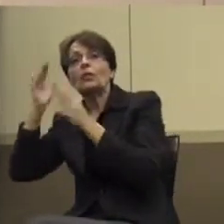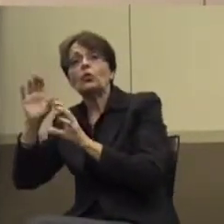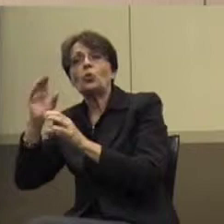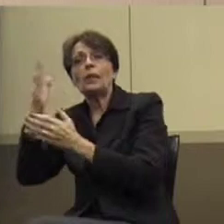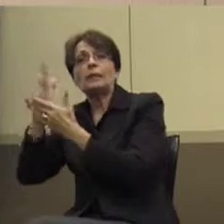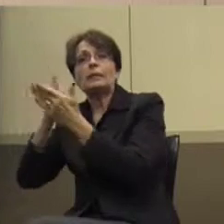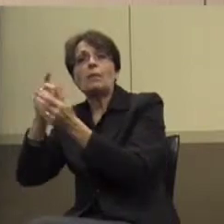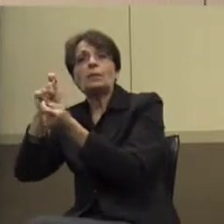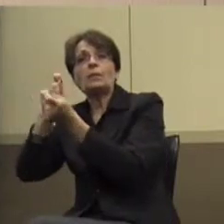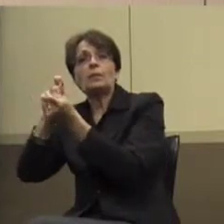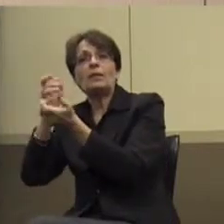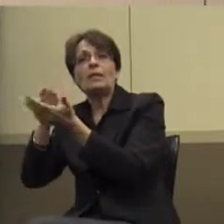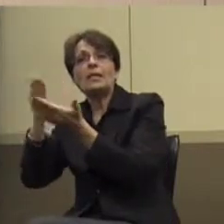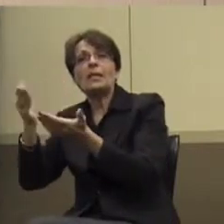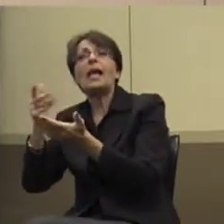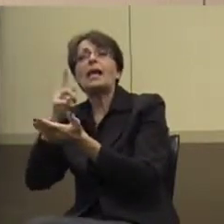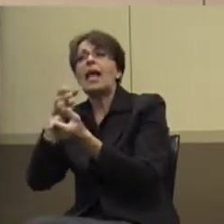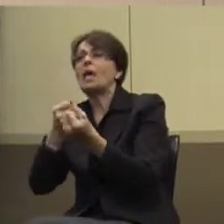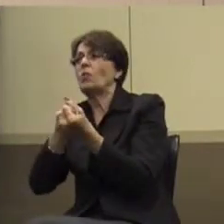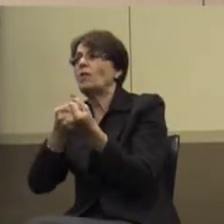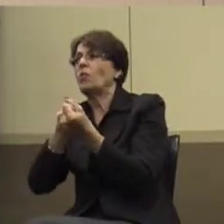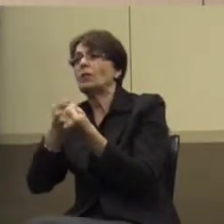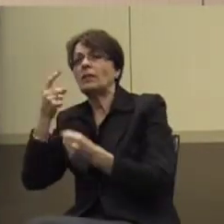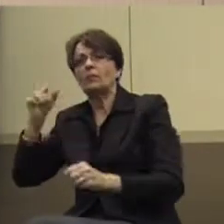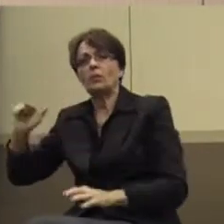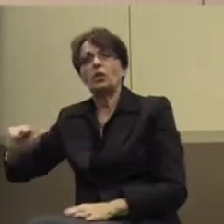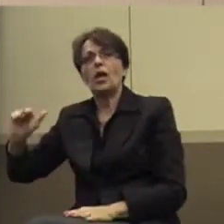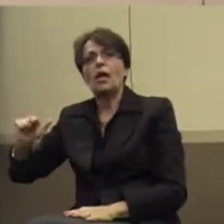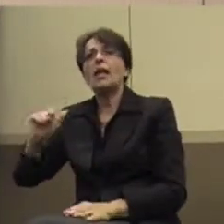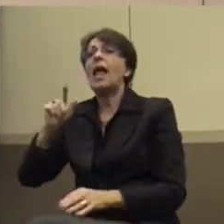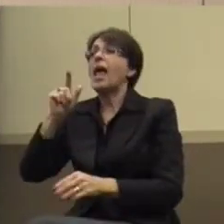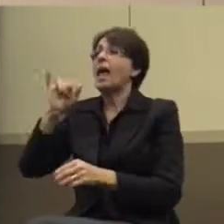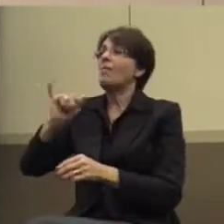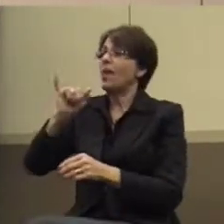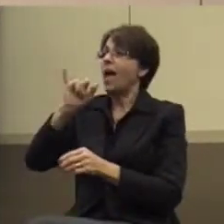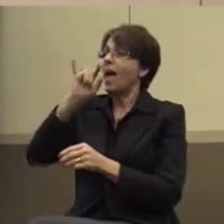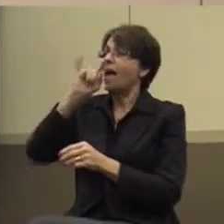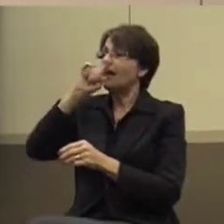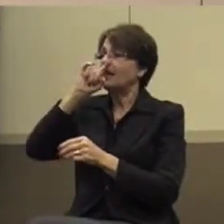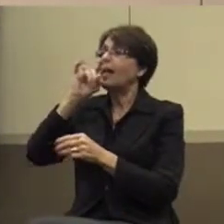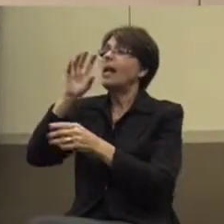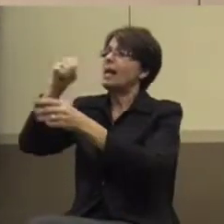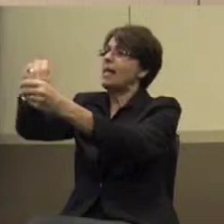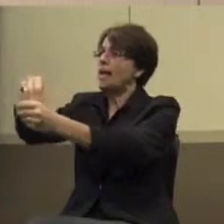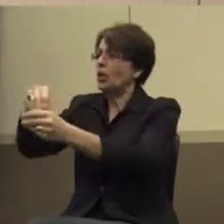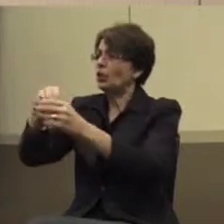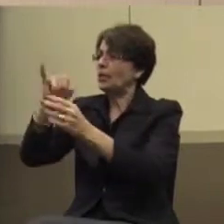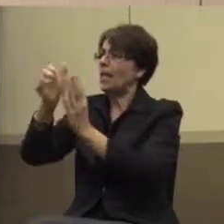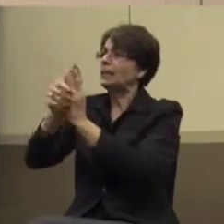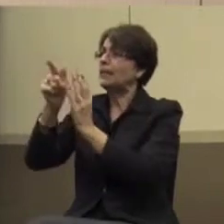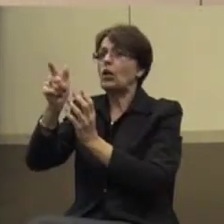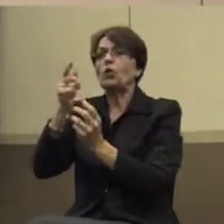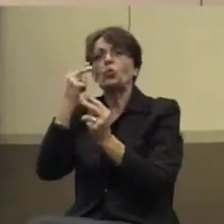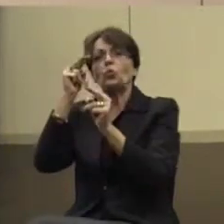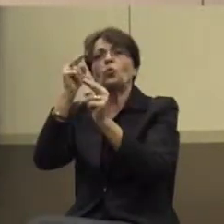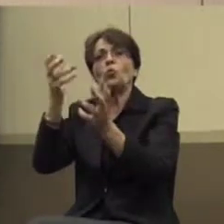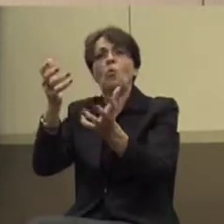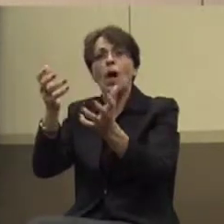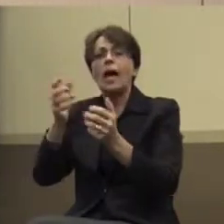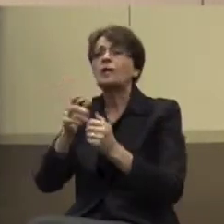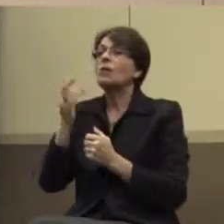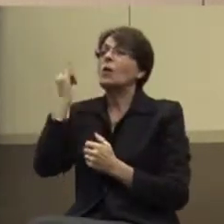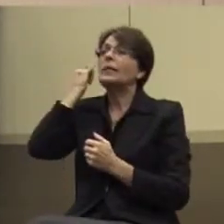thing, that's very reinforcing for the child, and then the kid engages in the skill you want, you can then see that functional relations, like that the